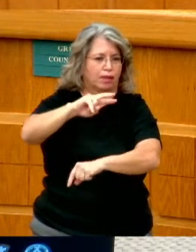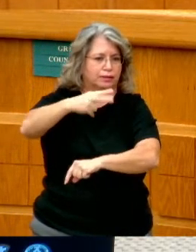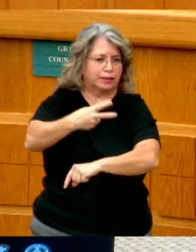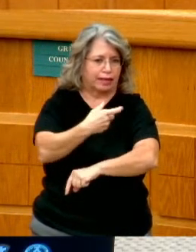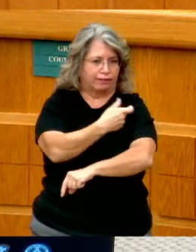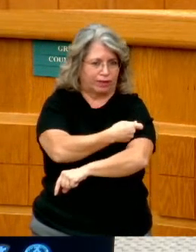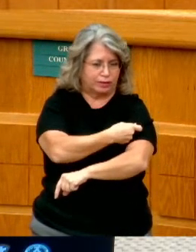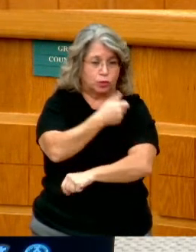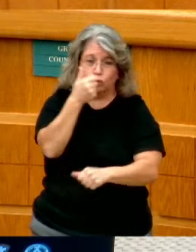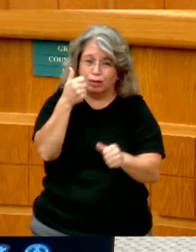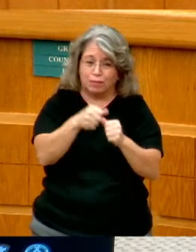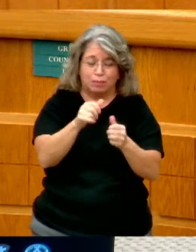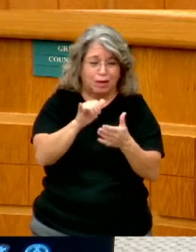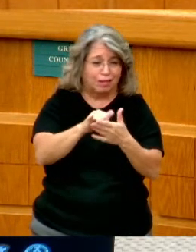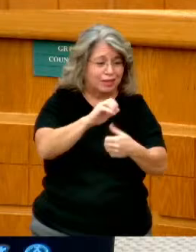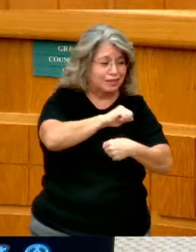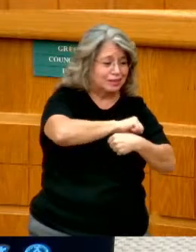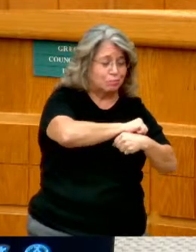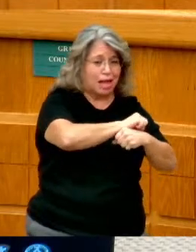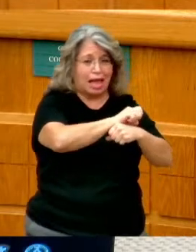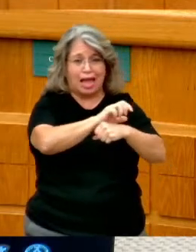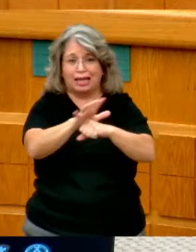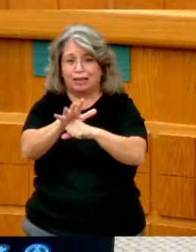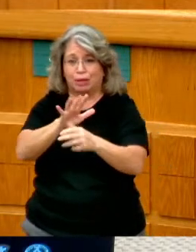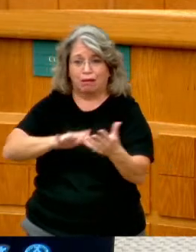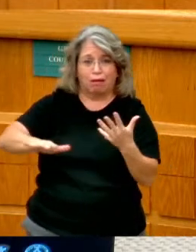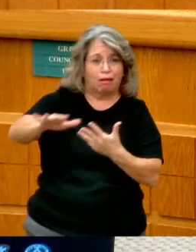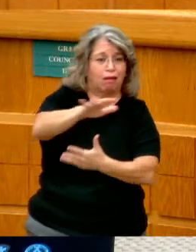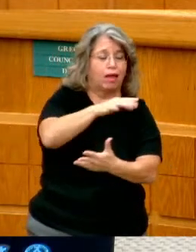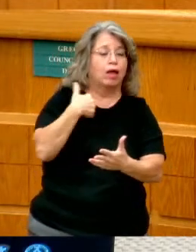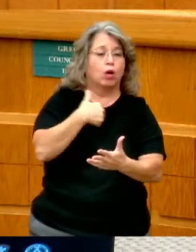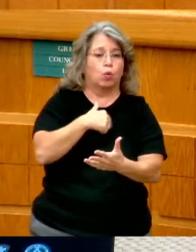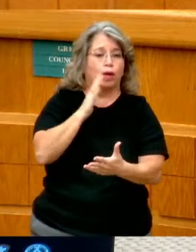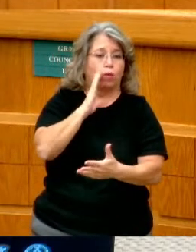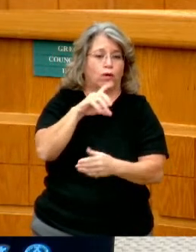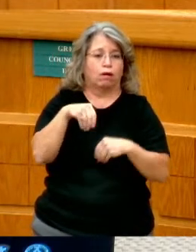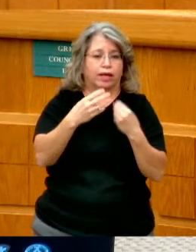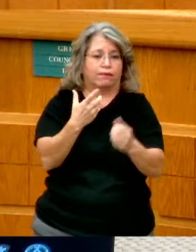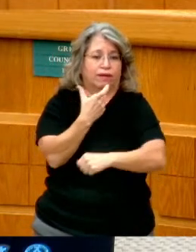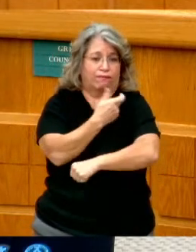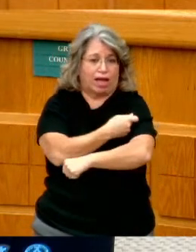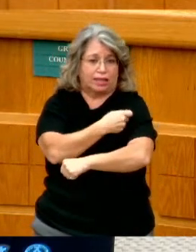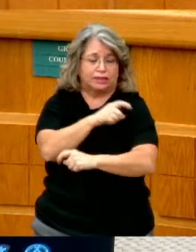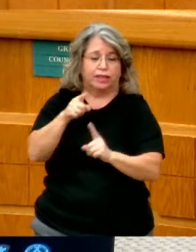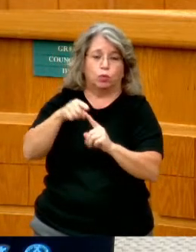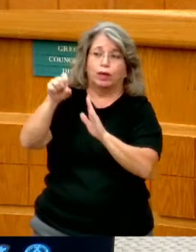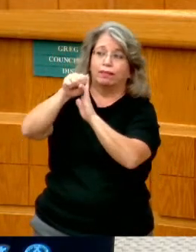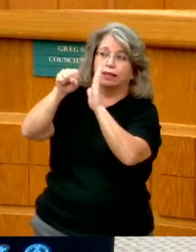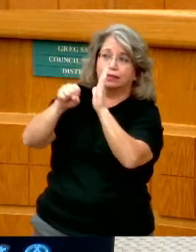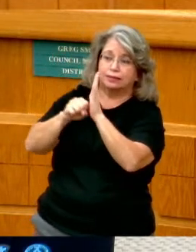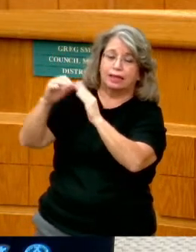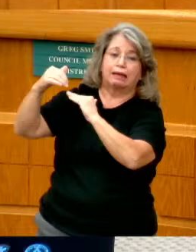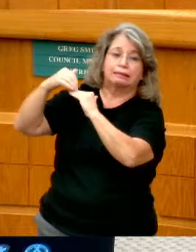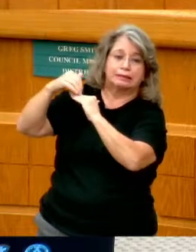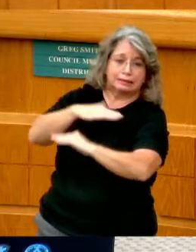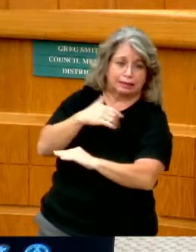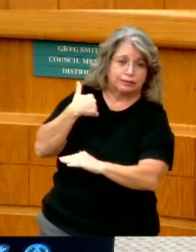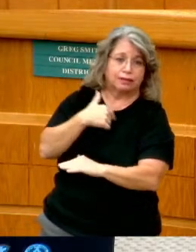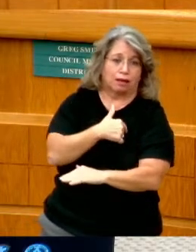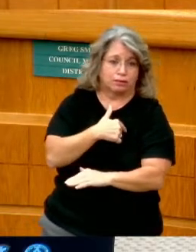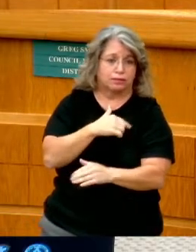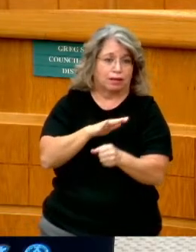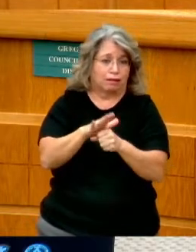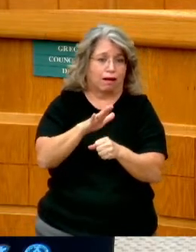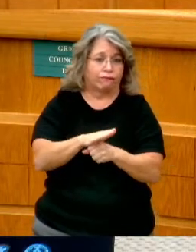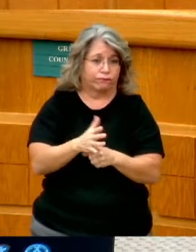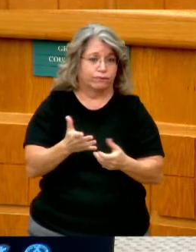in a pandemic, so we get vaccines when the state has enough to send them to us. Mi tarjeta de vacunación dice que se suponía